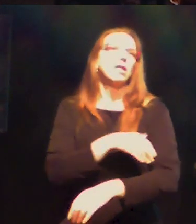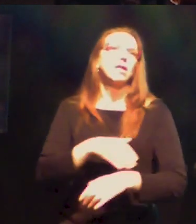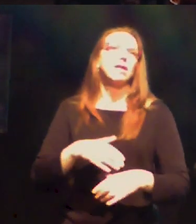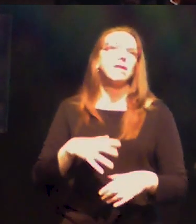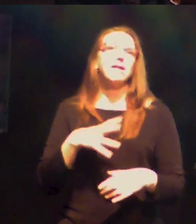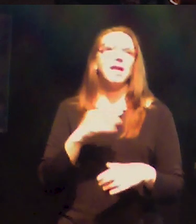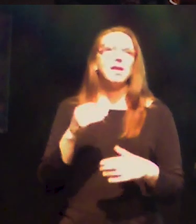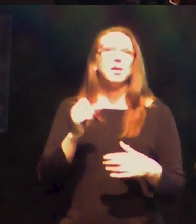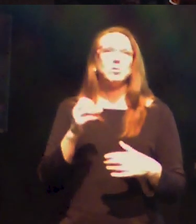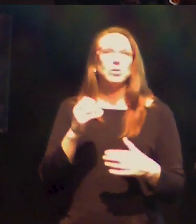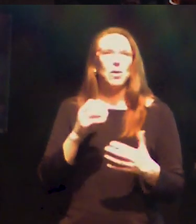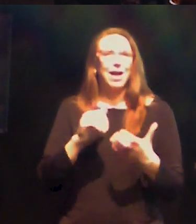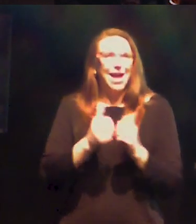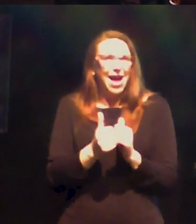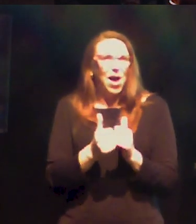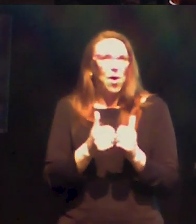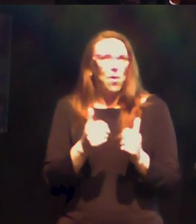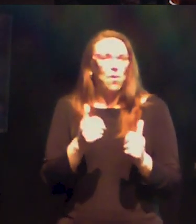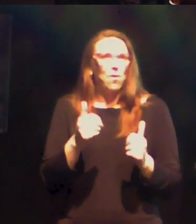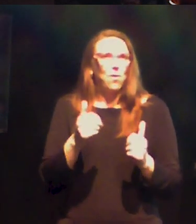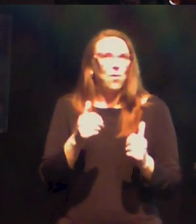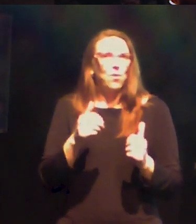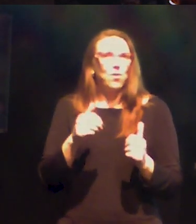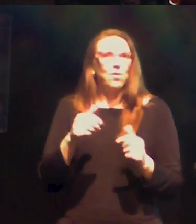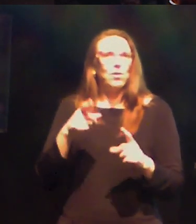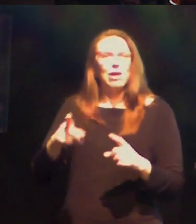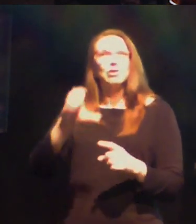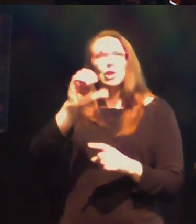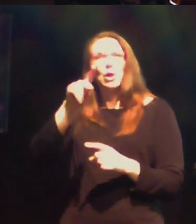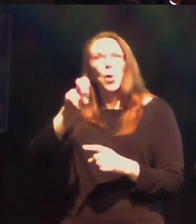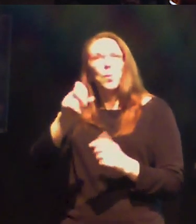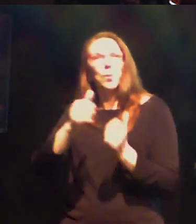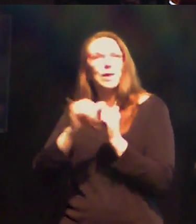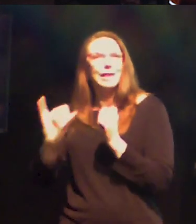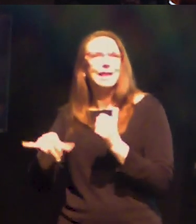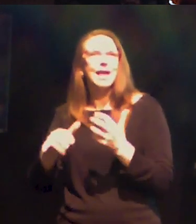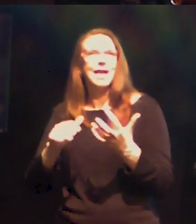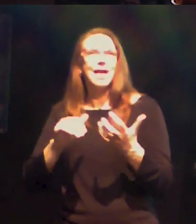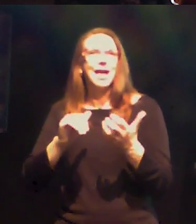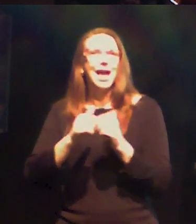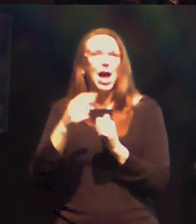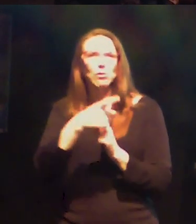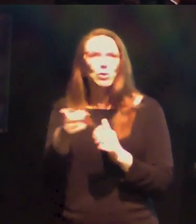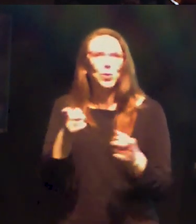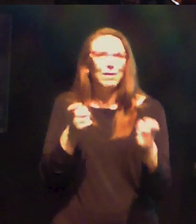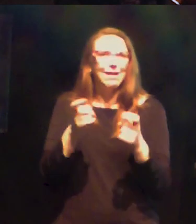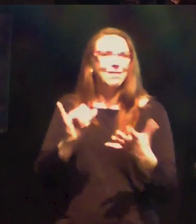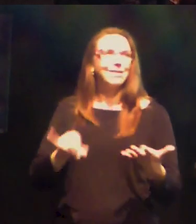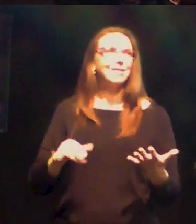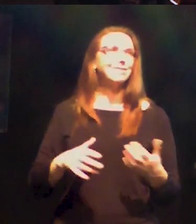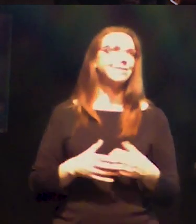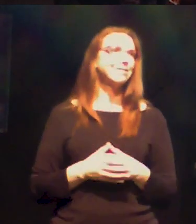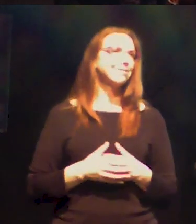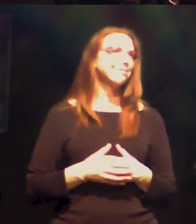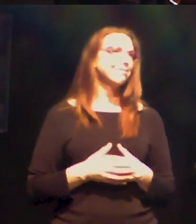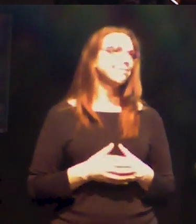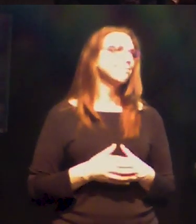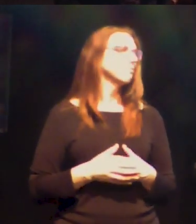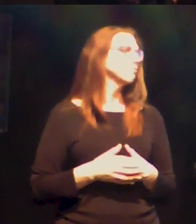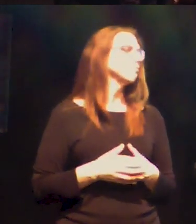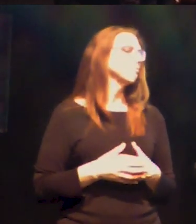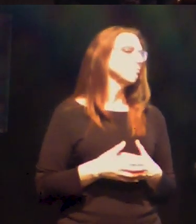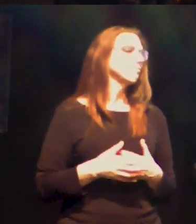found it so incredibly powerful, and I'm just wondering how she coped with those reenactments. I mean, how do you handle